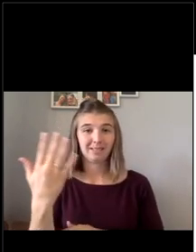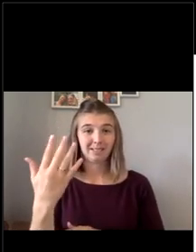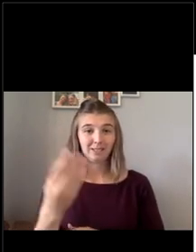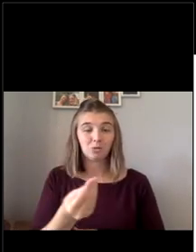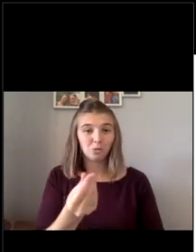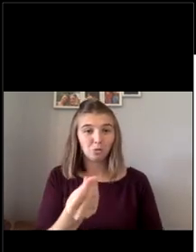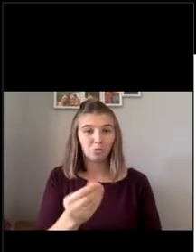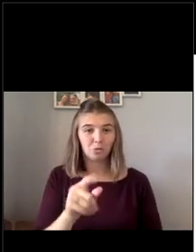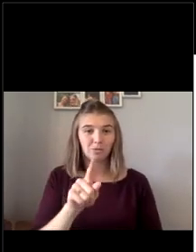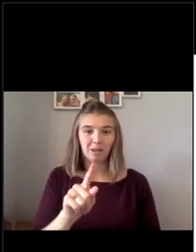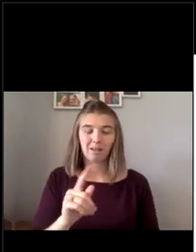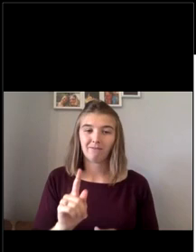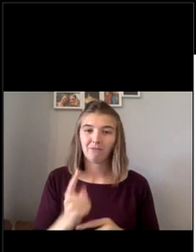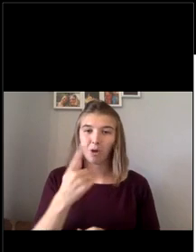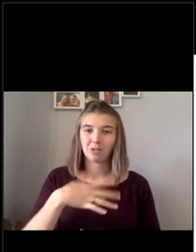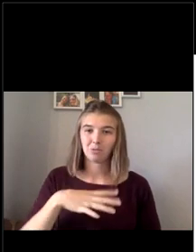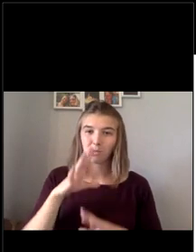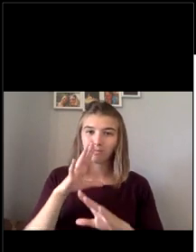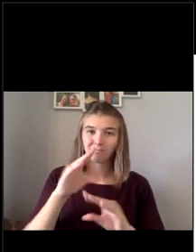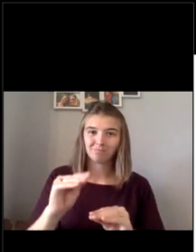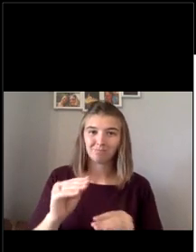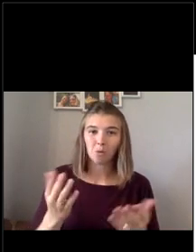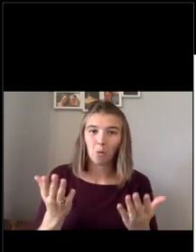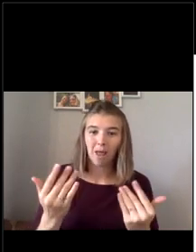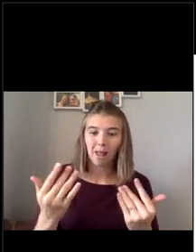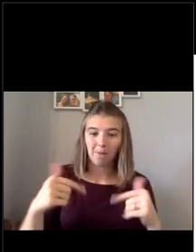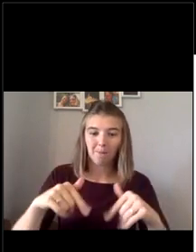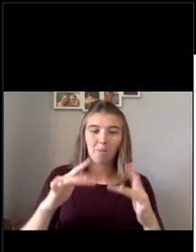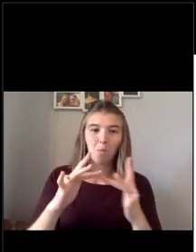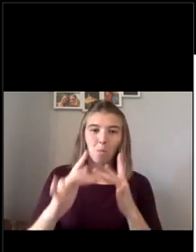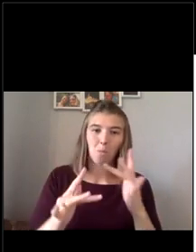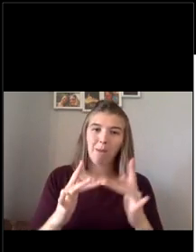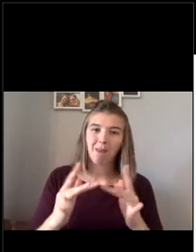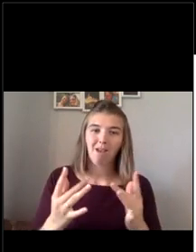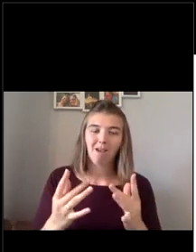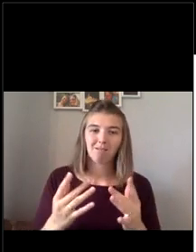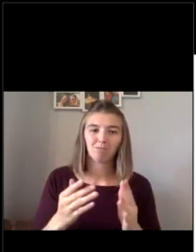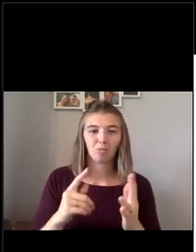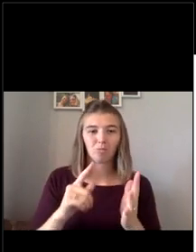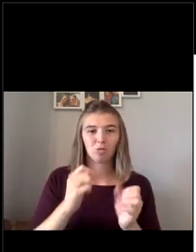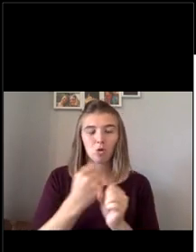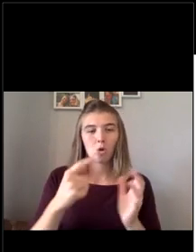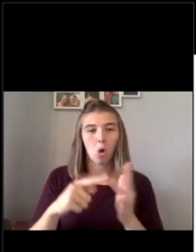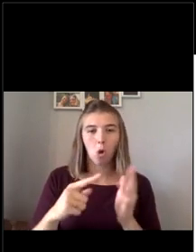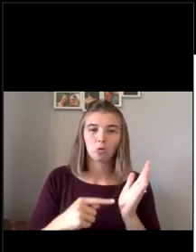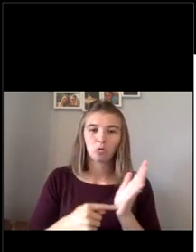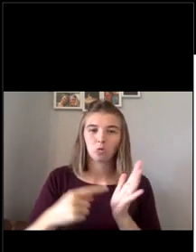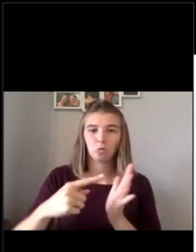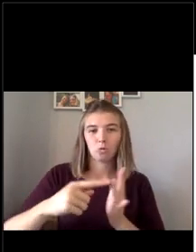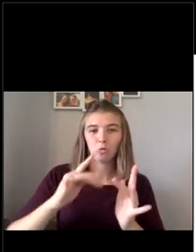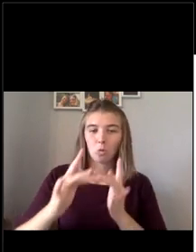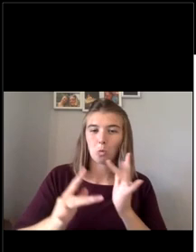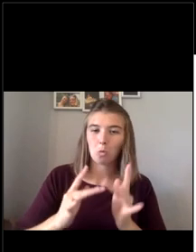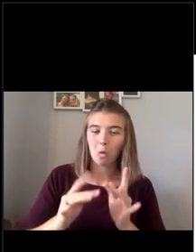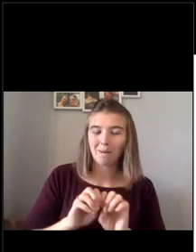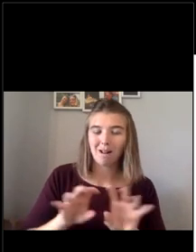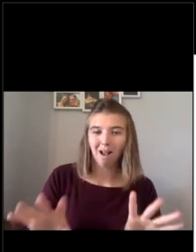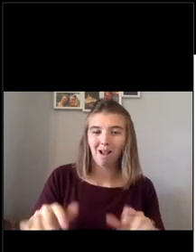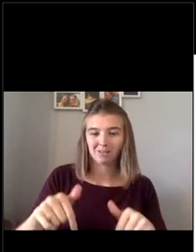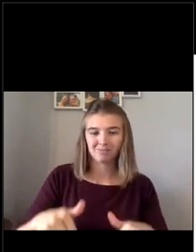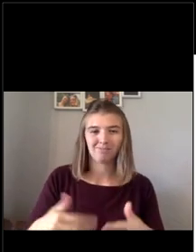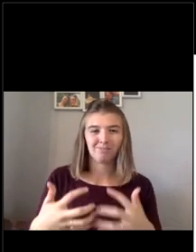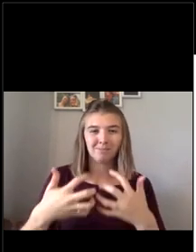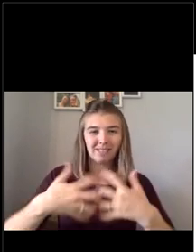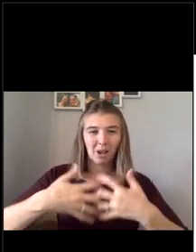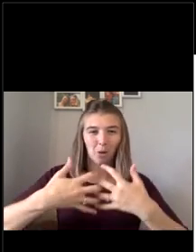welcome to the GoToWebinar software. Now, the software here is designed to allow you to interact